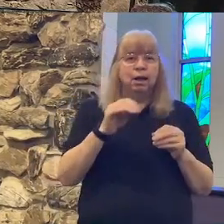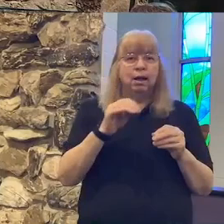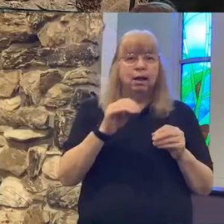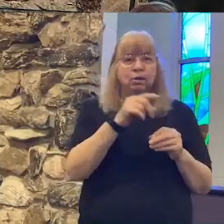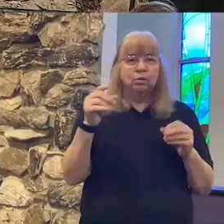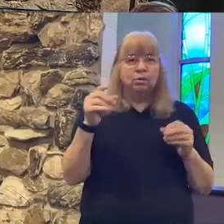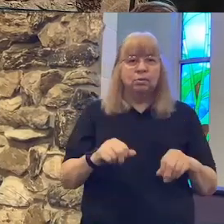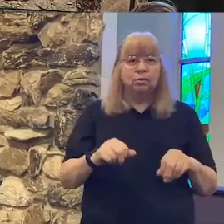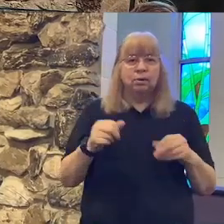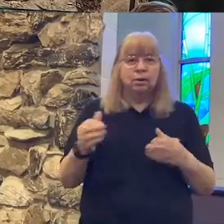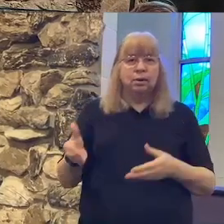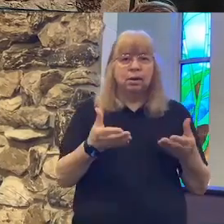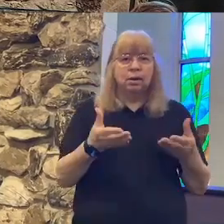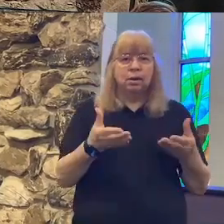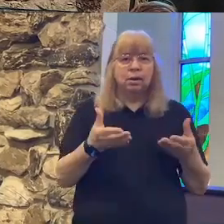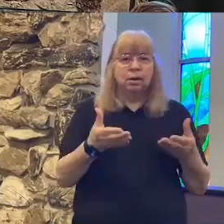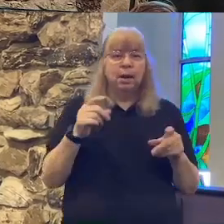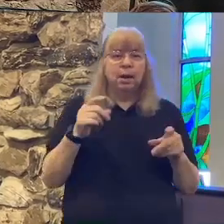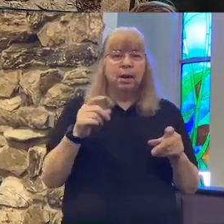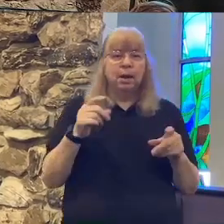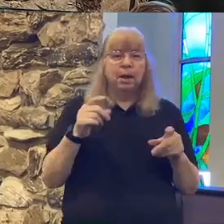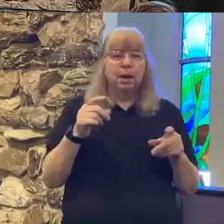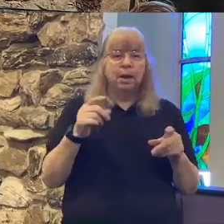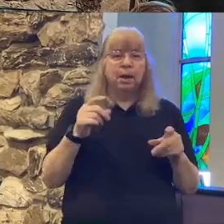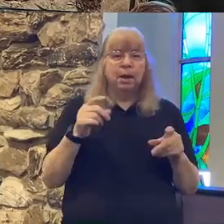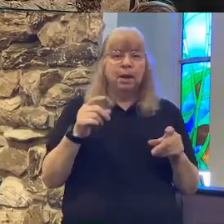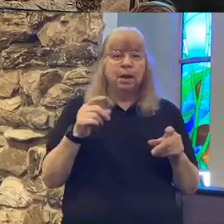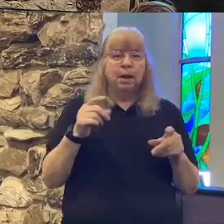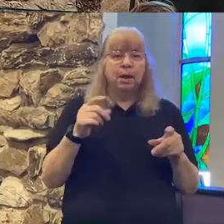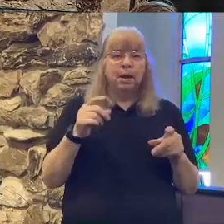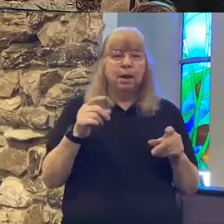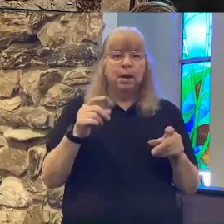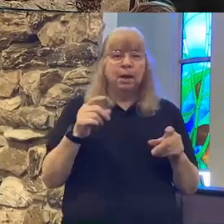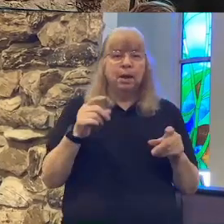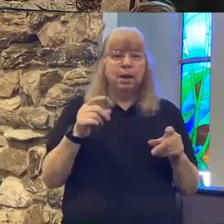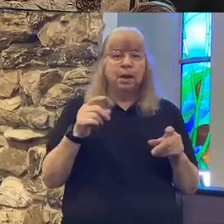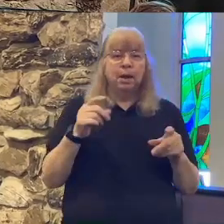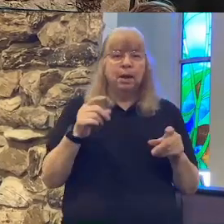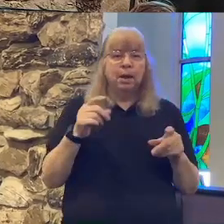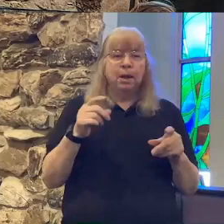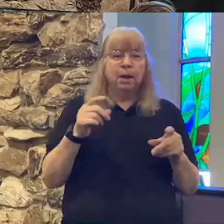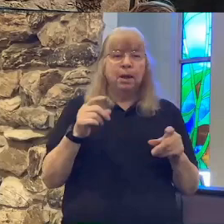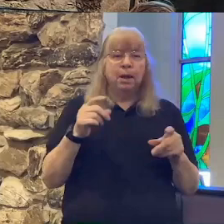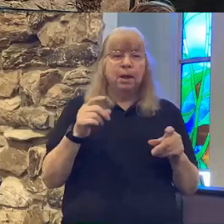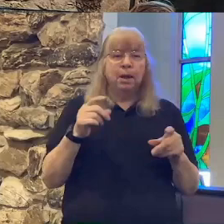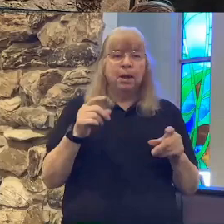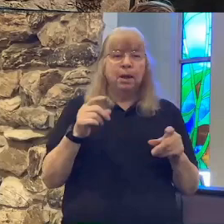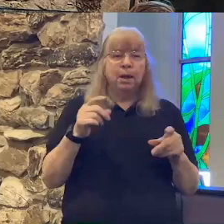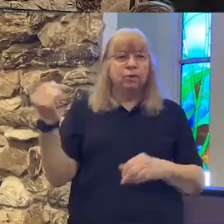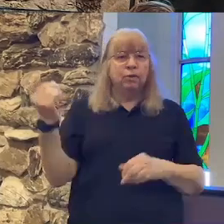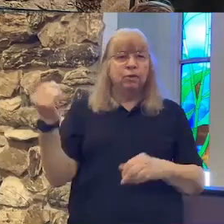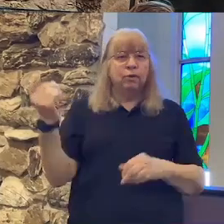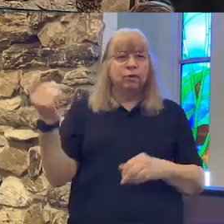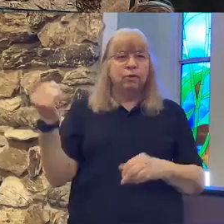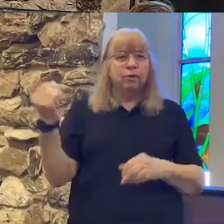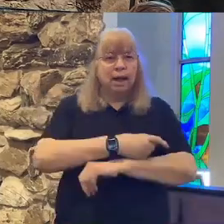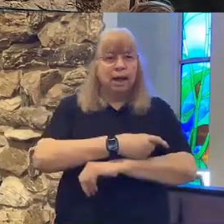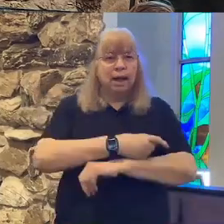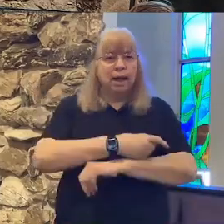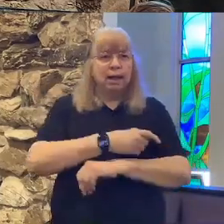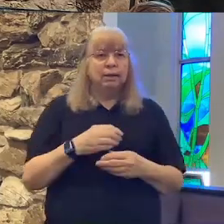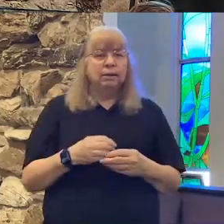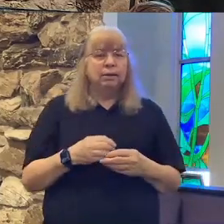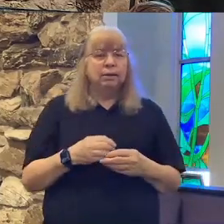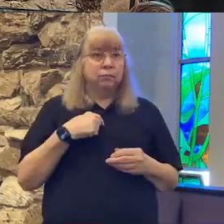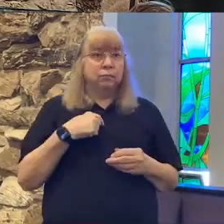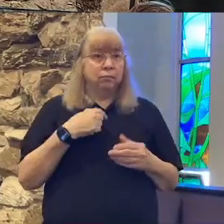But I want you to just live with the Holy Spirit every day. I want you to